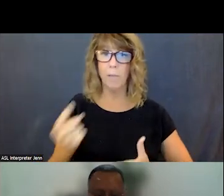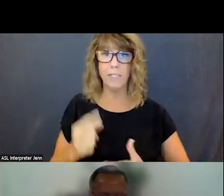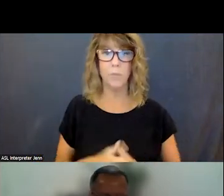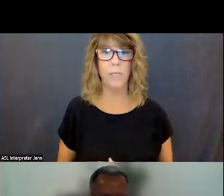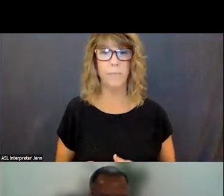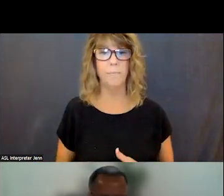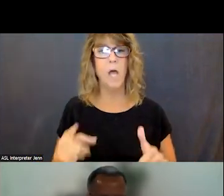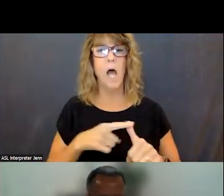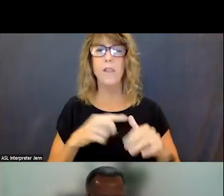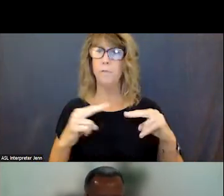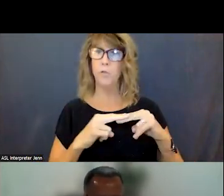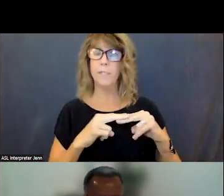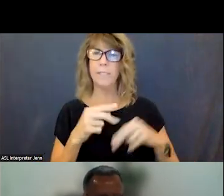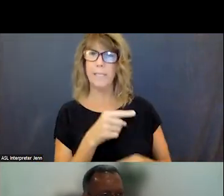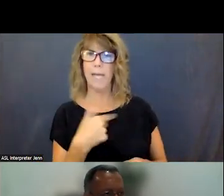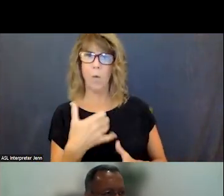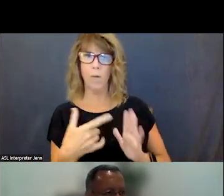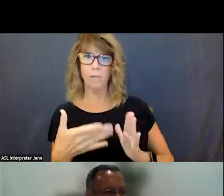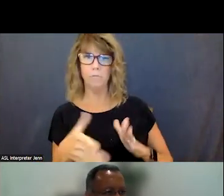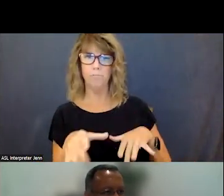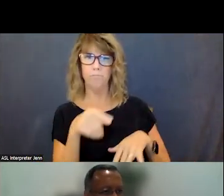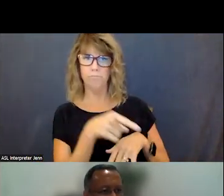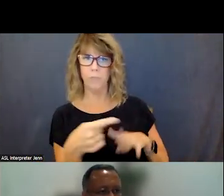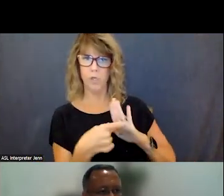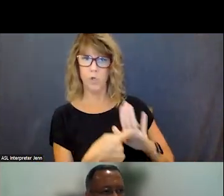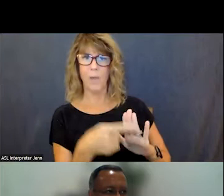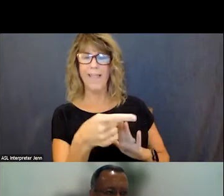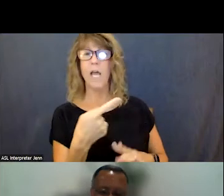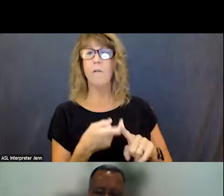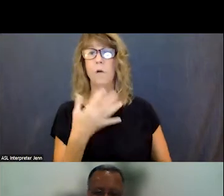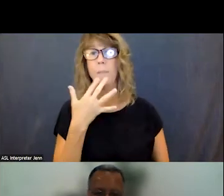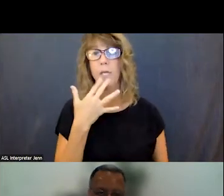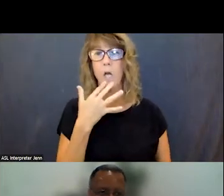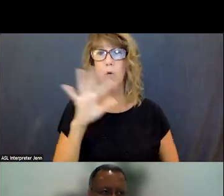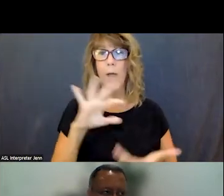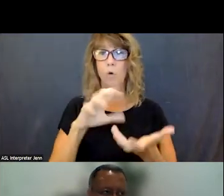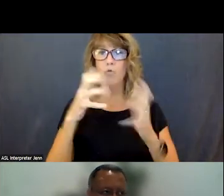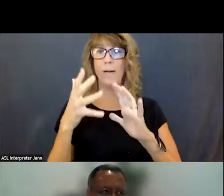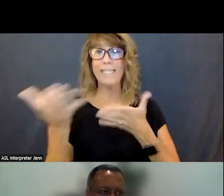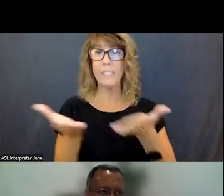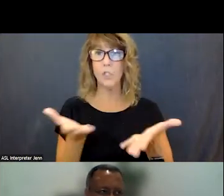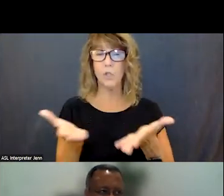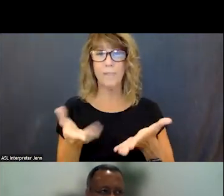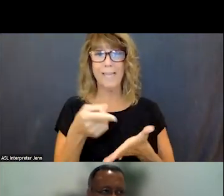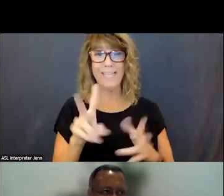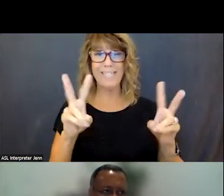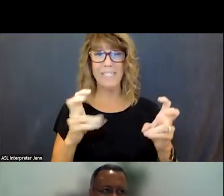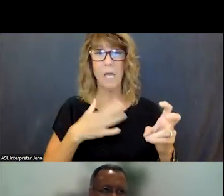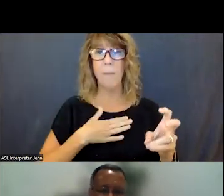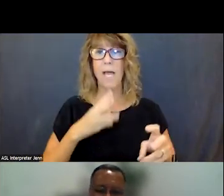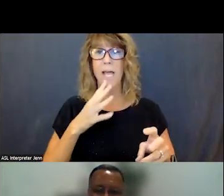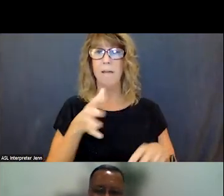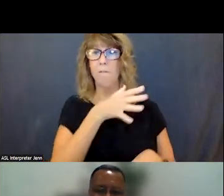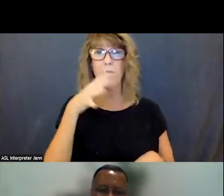slide, though, I just wanted to kind of point out to everyone, this is from the Colorado Crisis Services, and this quote comes out, "My farm was underwater and I